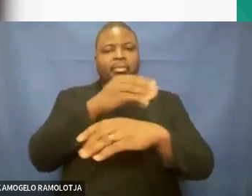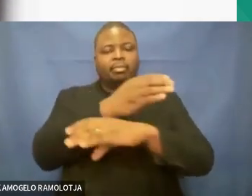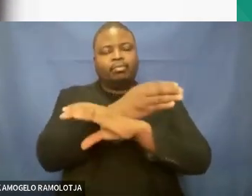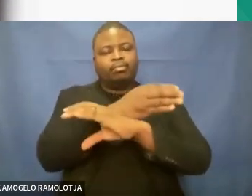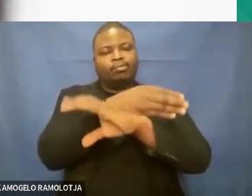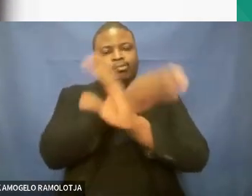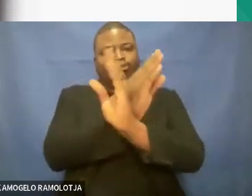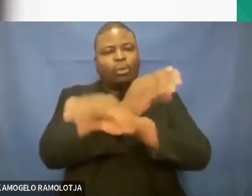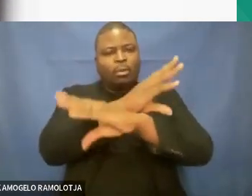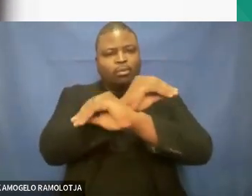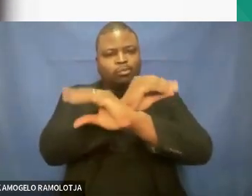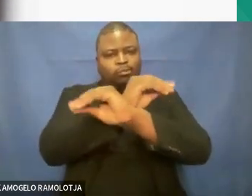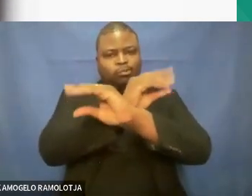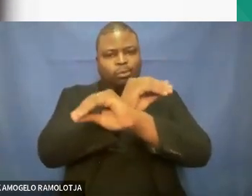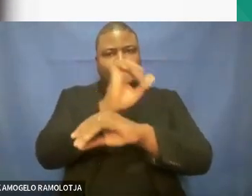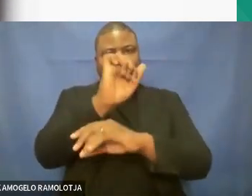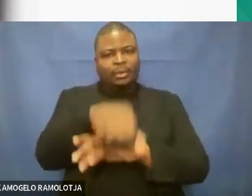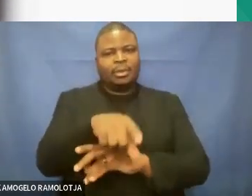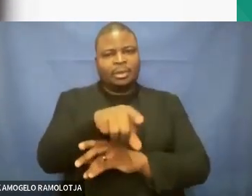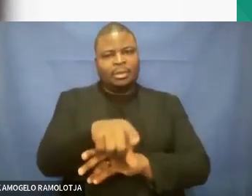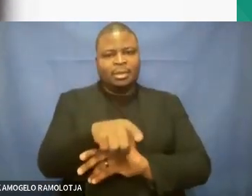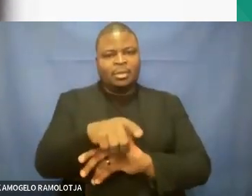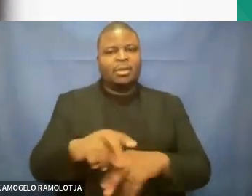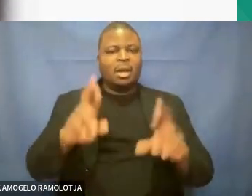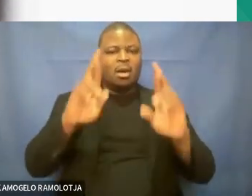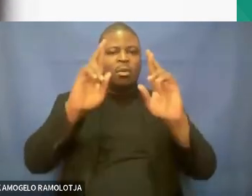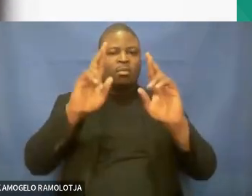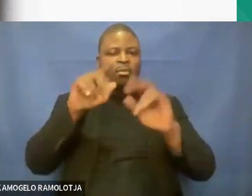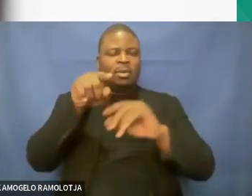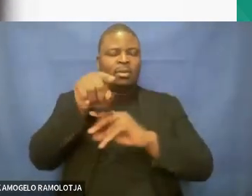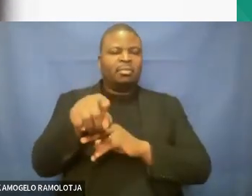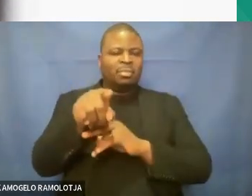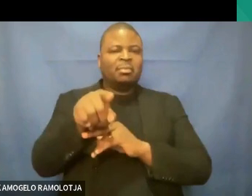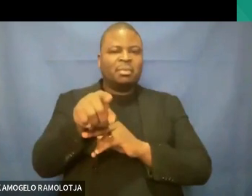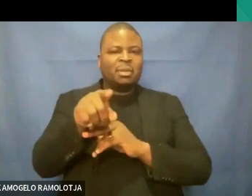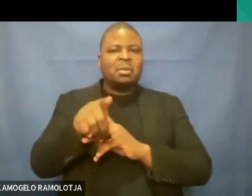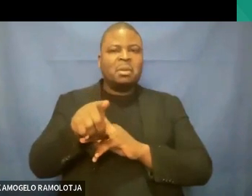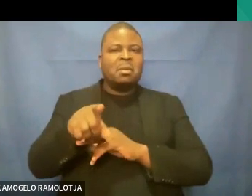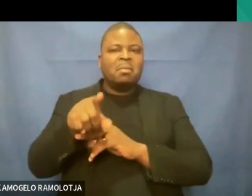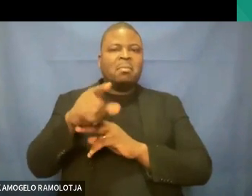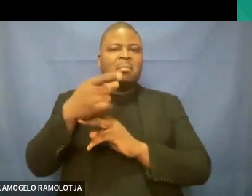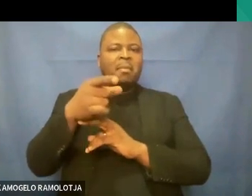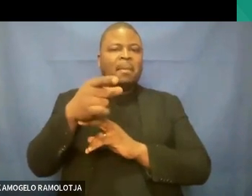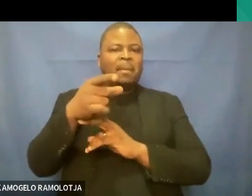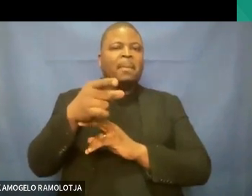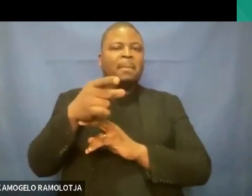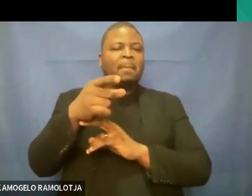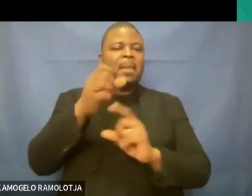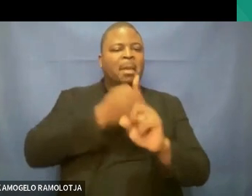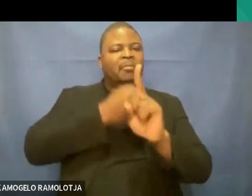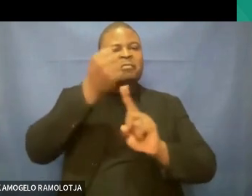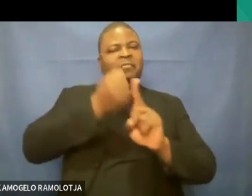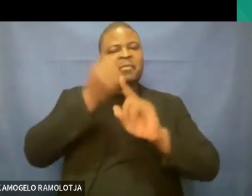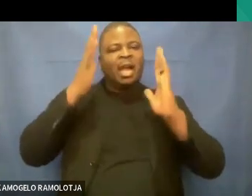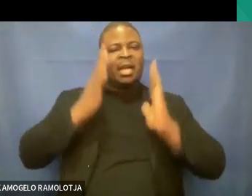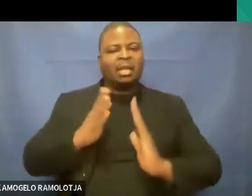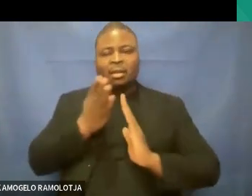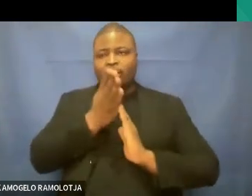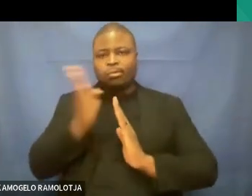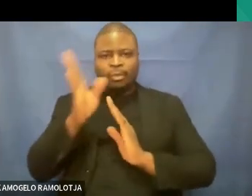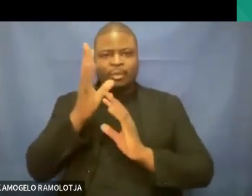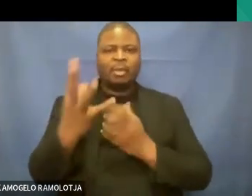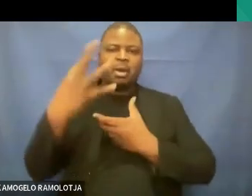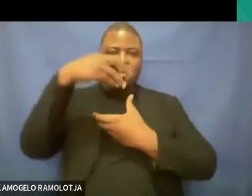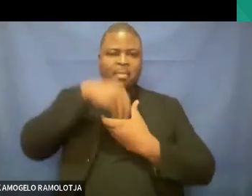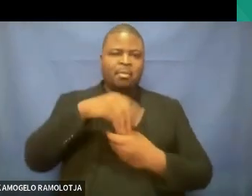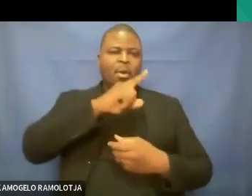Amaqhawekazi, and I hope that Amaqhawe are also in the house to also contribute to this discussion, as some of us